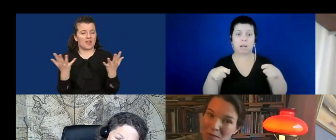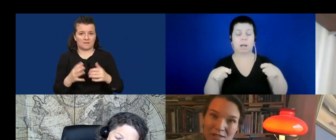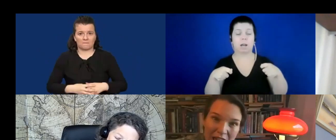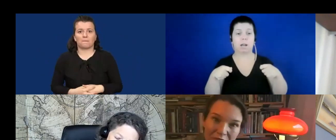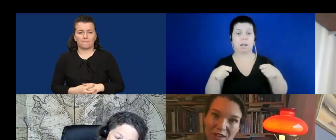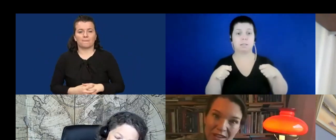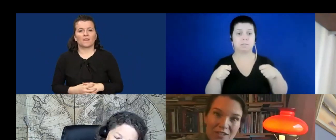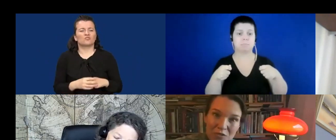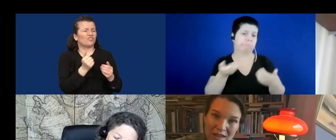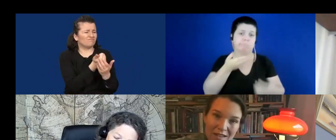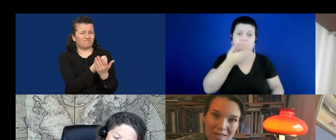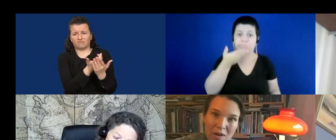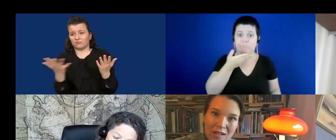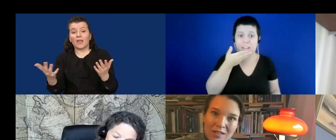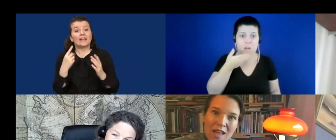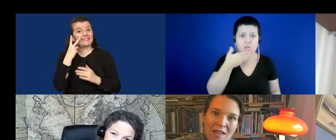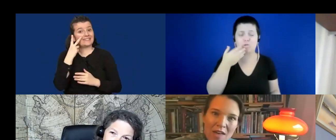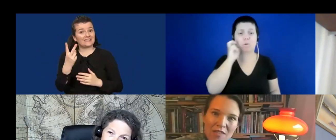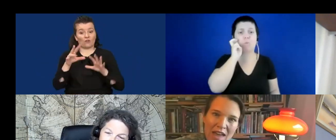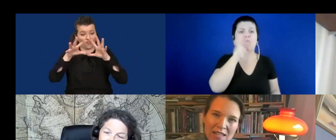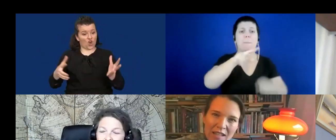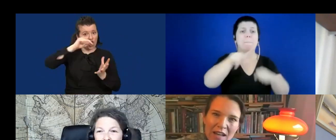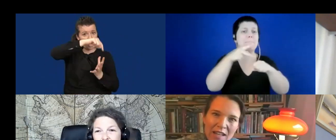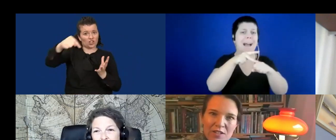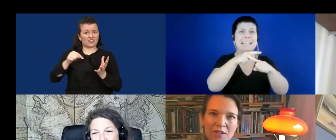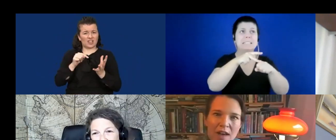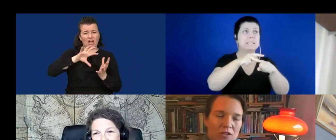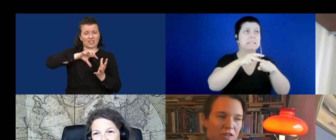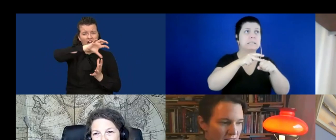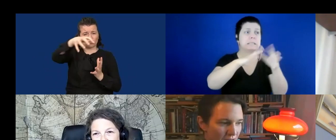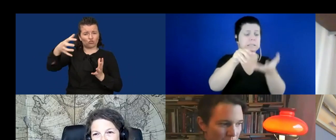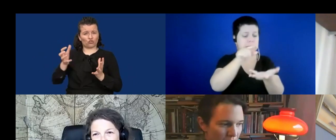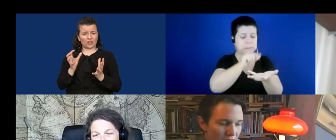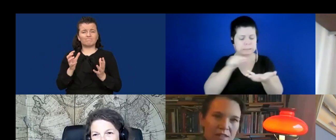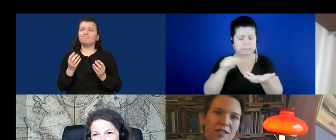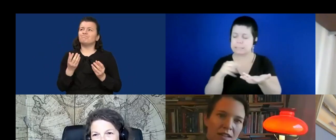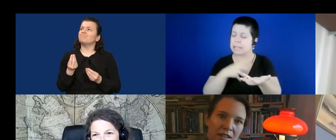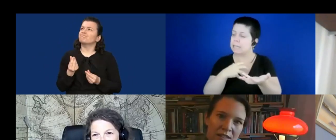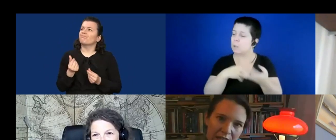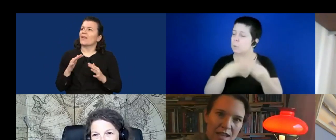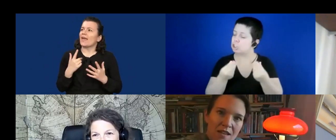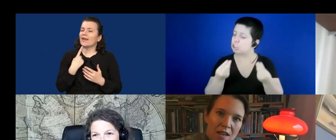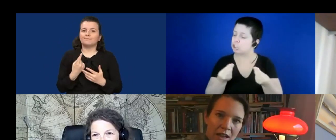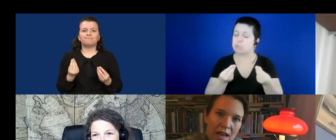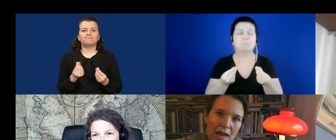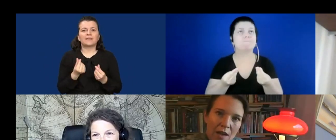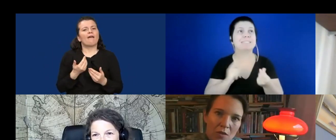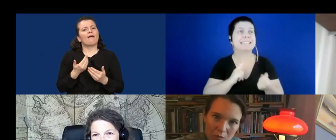see in almost every country in the world that there's a kind of, how should I say, there's a